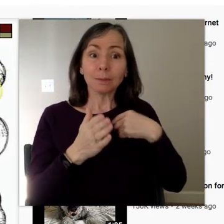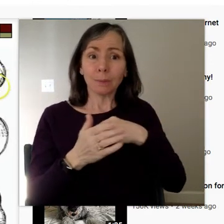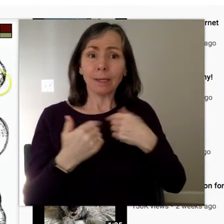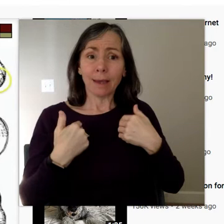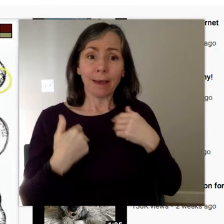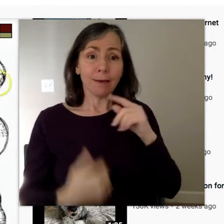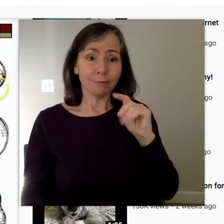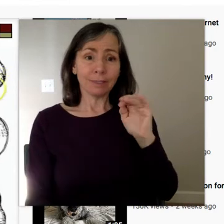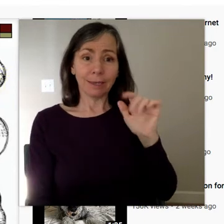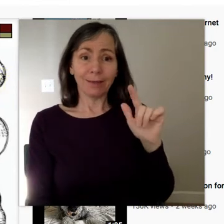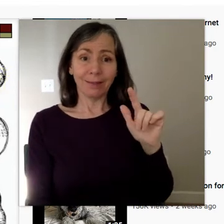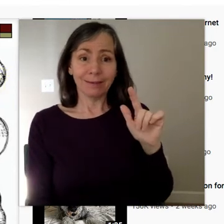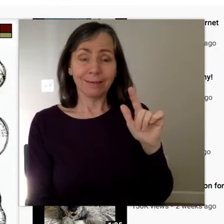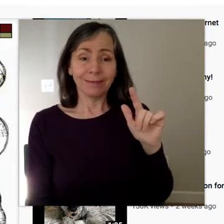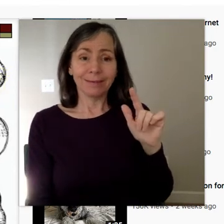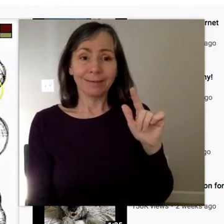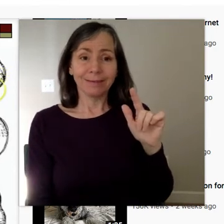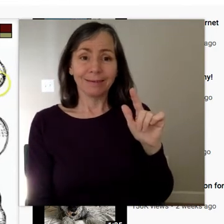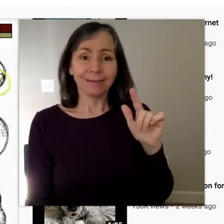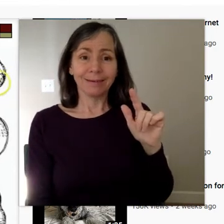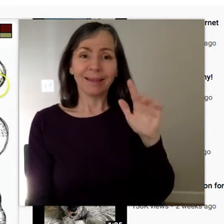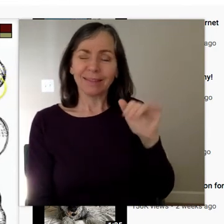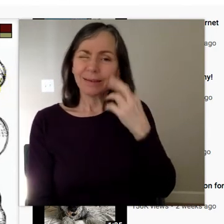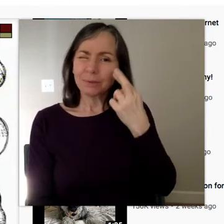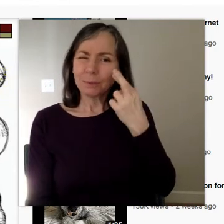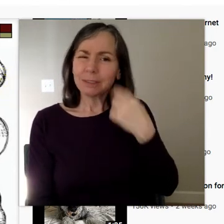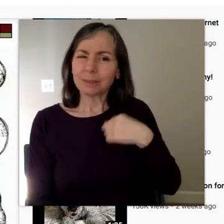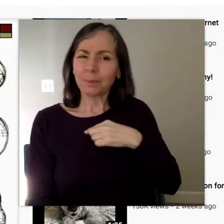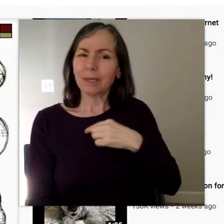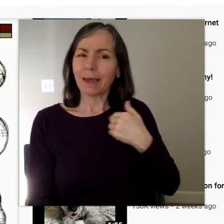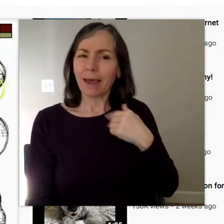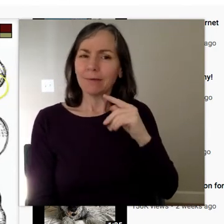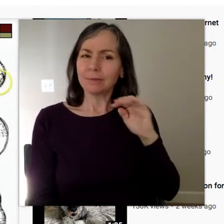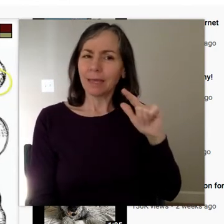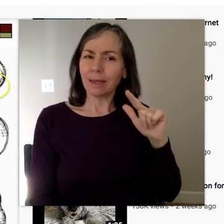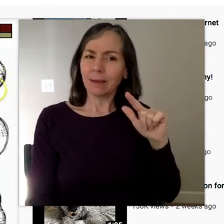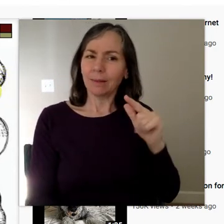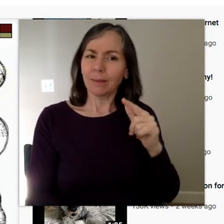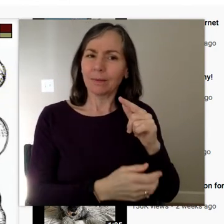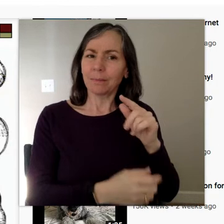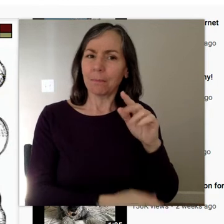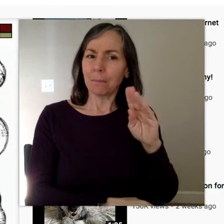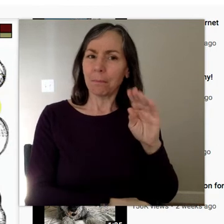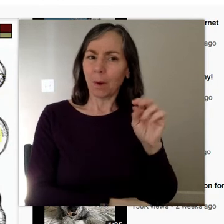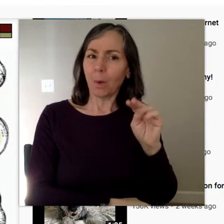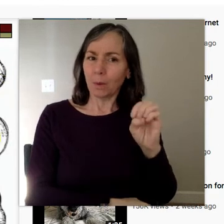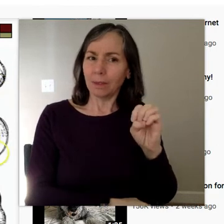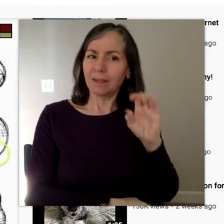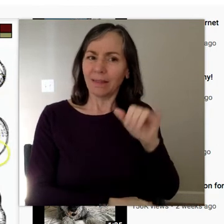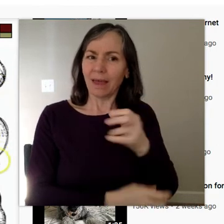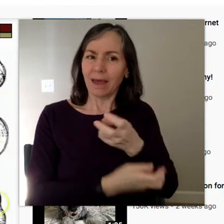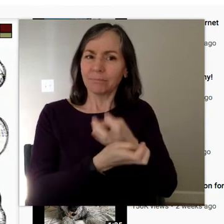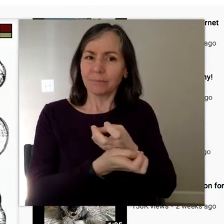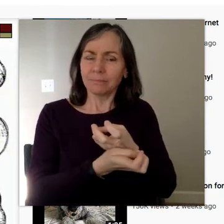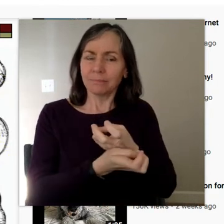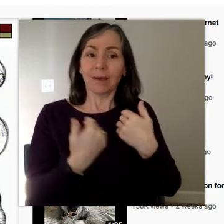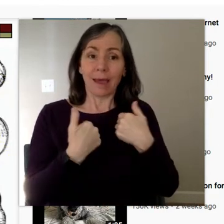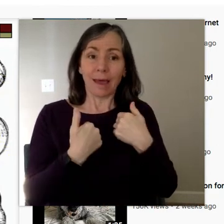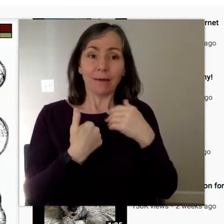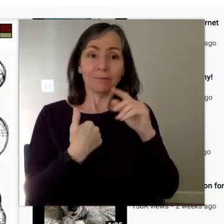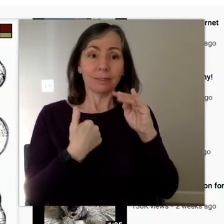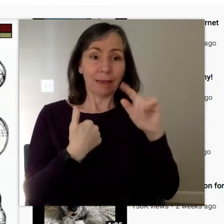kind of part of the answer to why we have a tail bone. Before we're born as an embryo, we have a little tail before it drops off, and